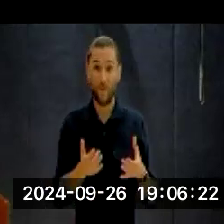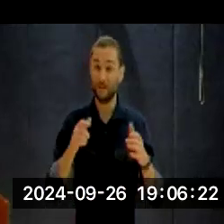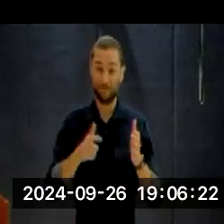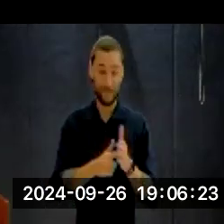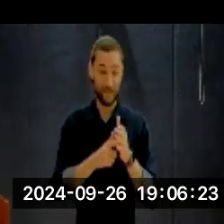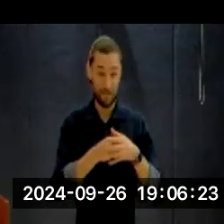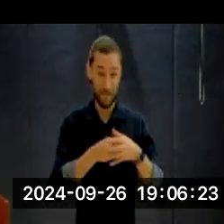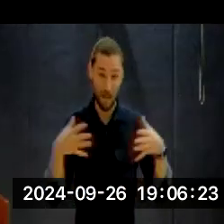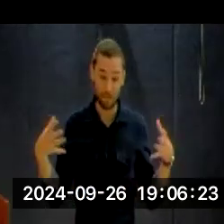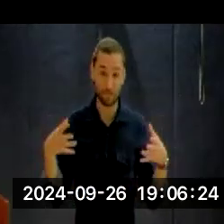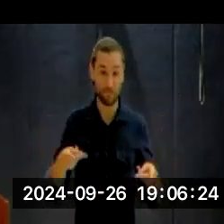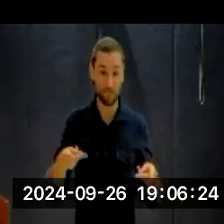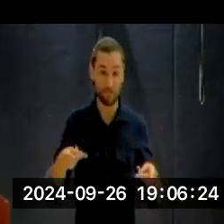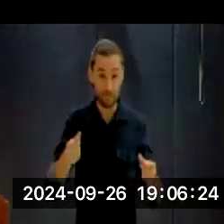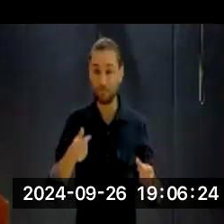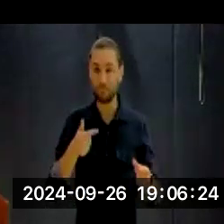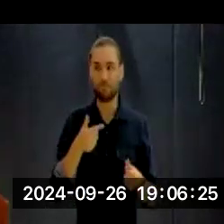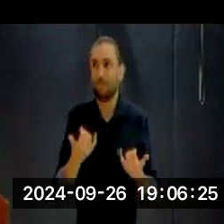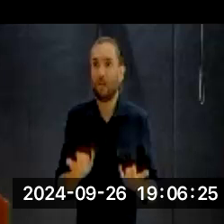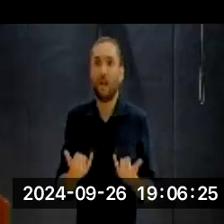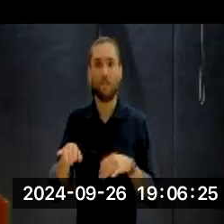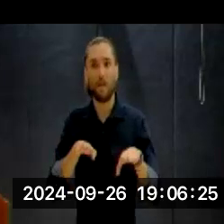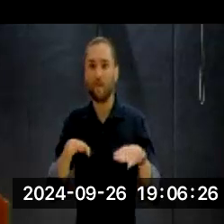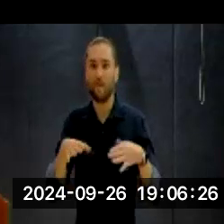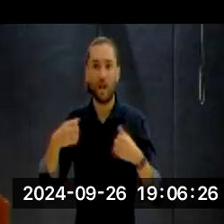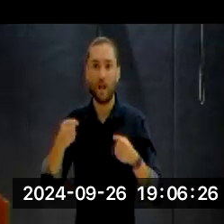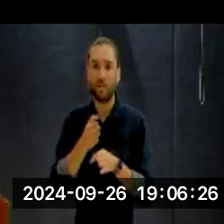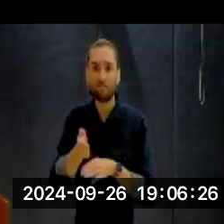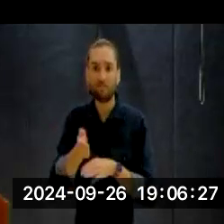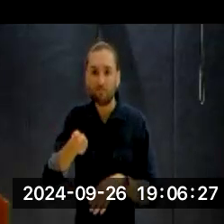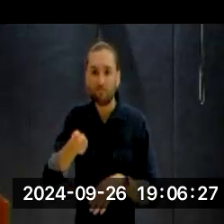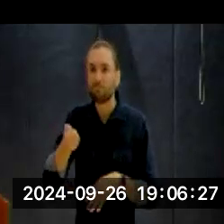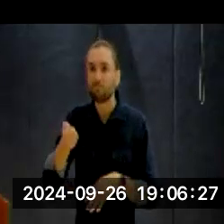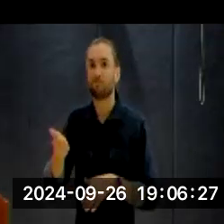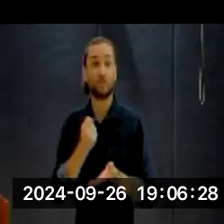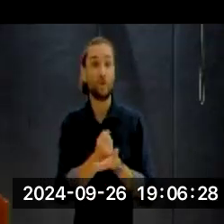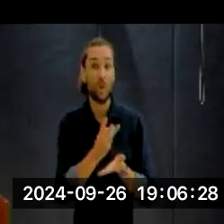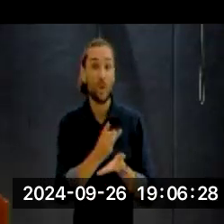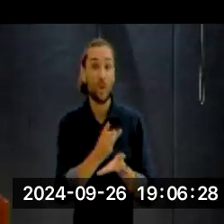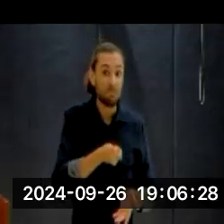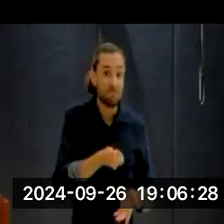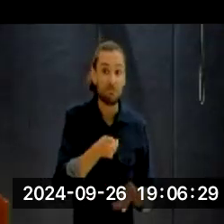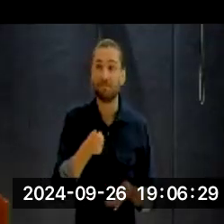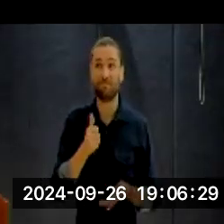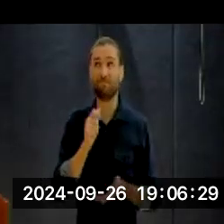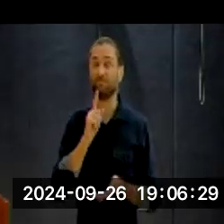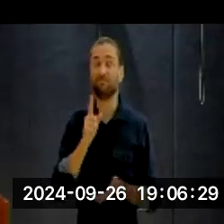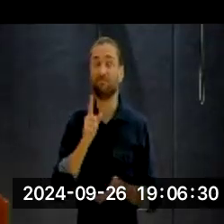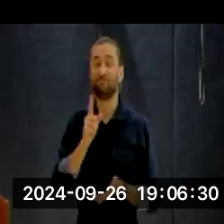because we don't have enough people working in behavioral health, in social work. We don't even have enough people to